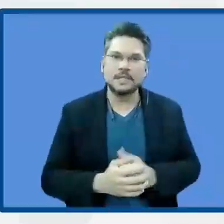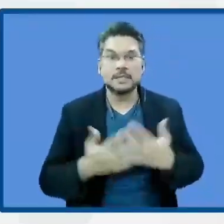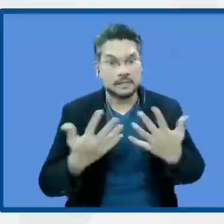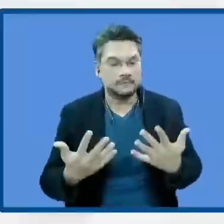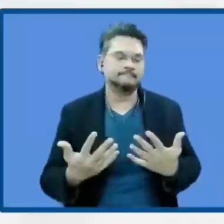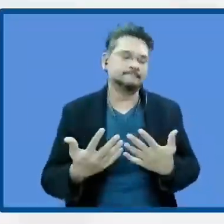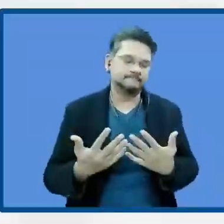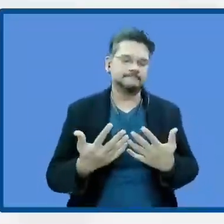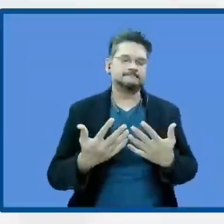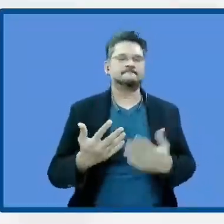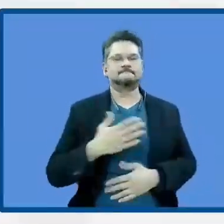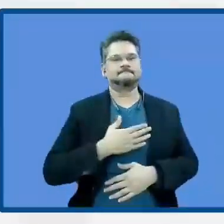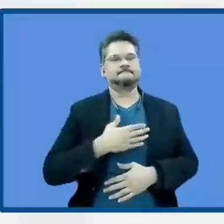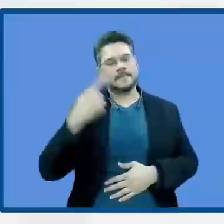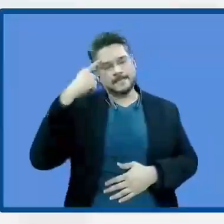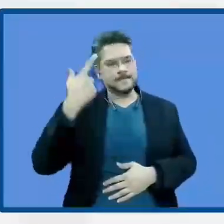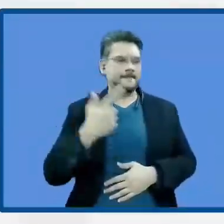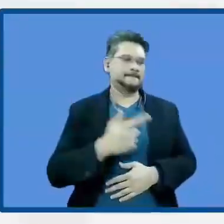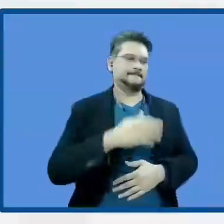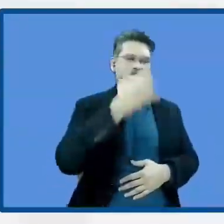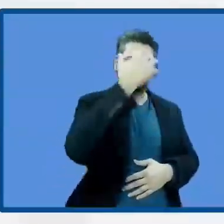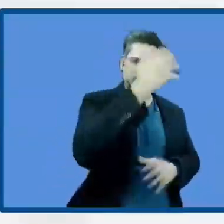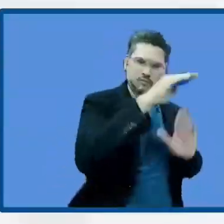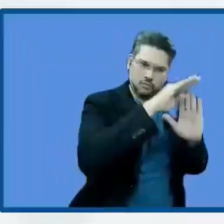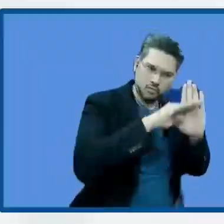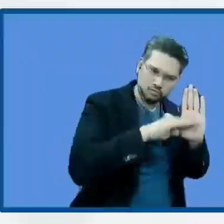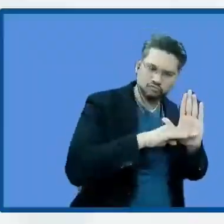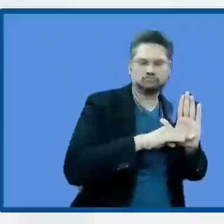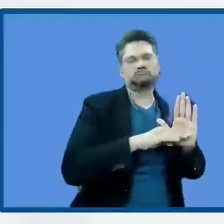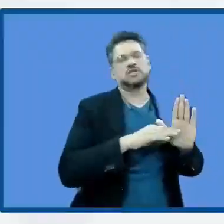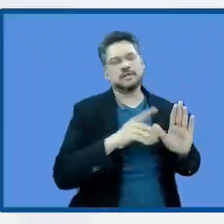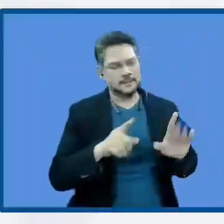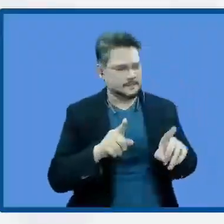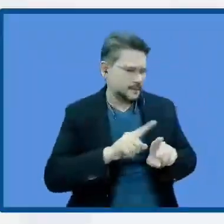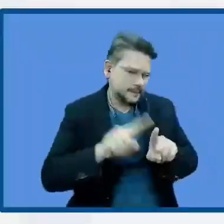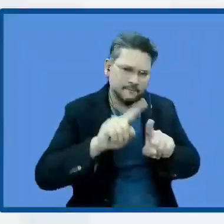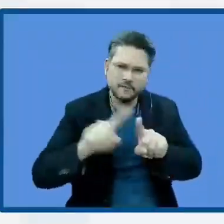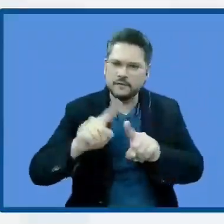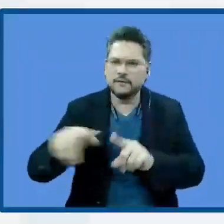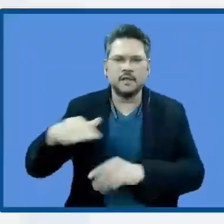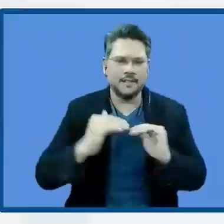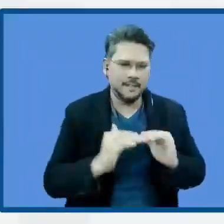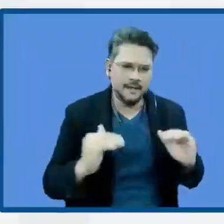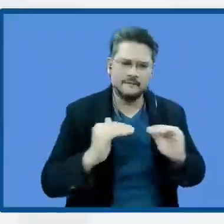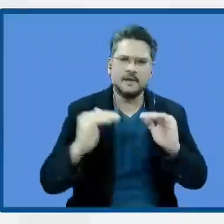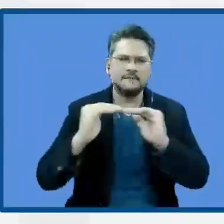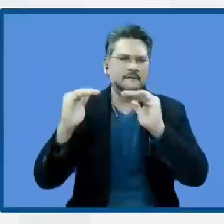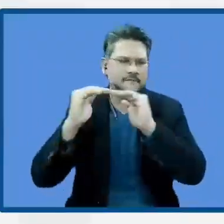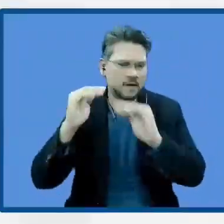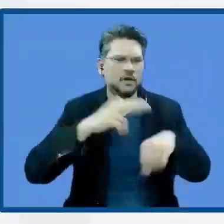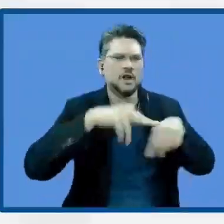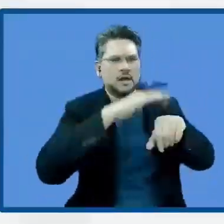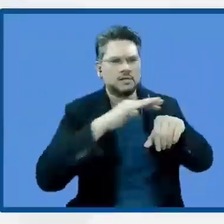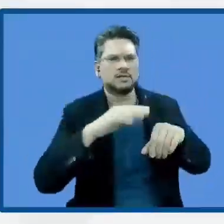public policies, multi-level, multi-sectorial with the national public policy. And this will help us to